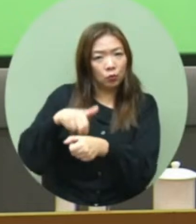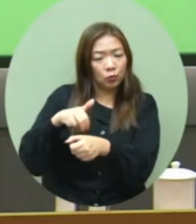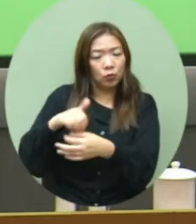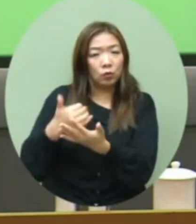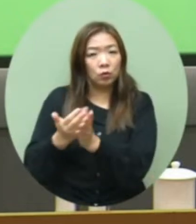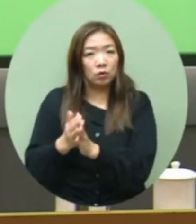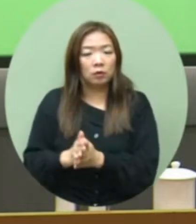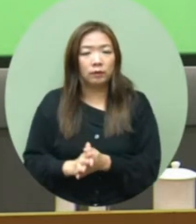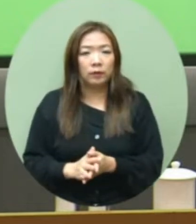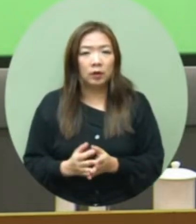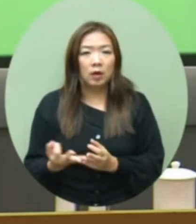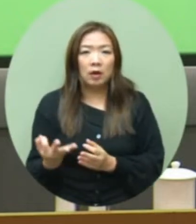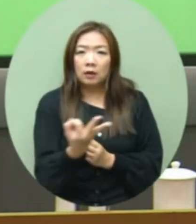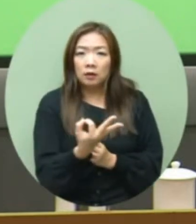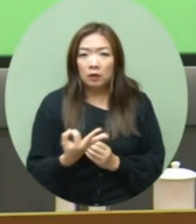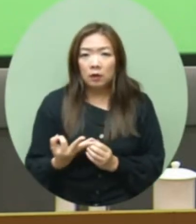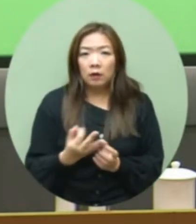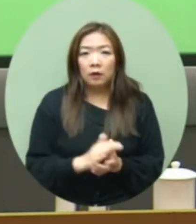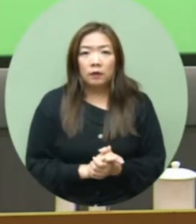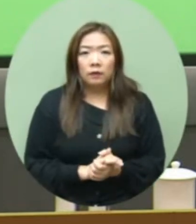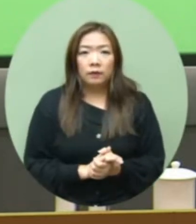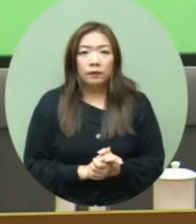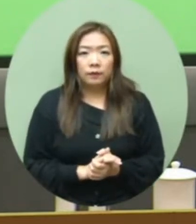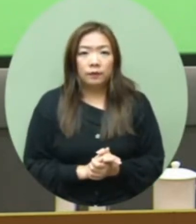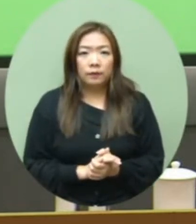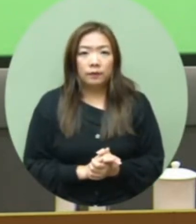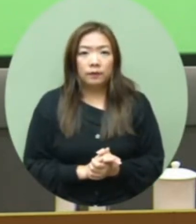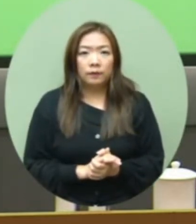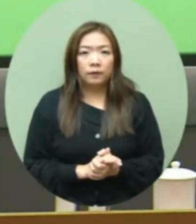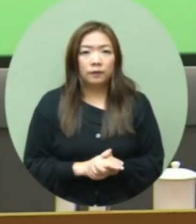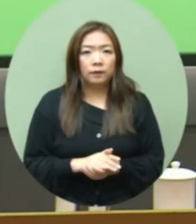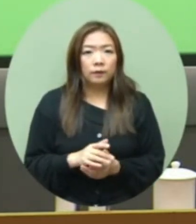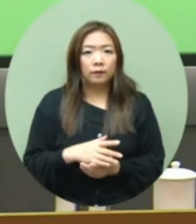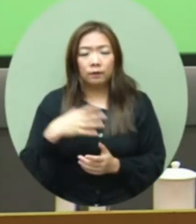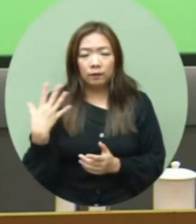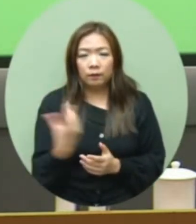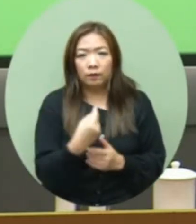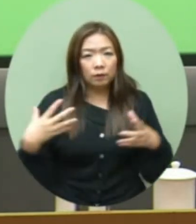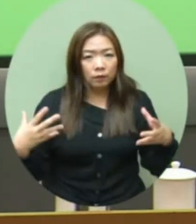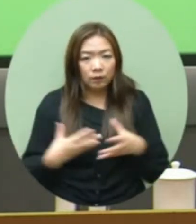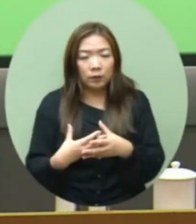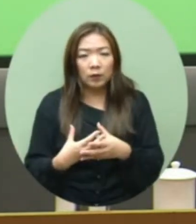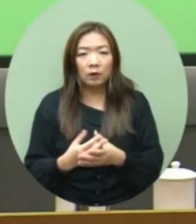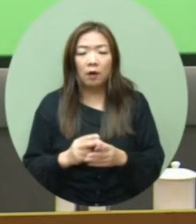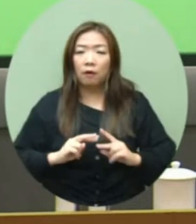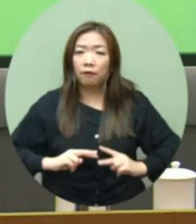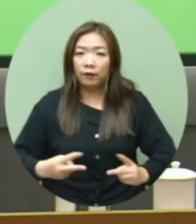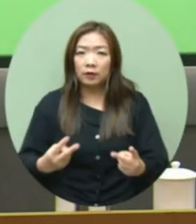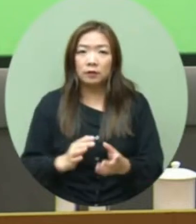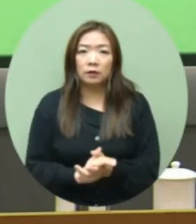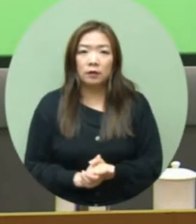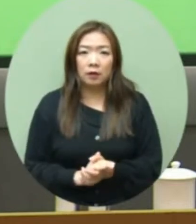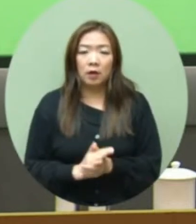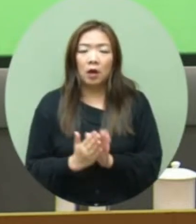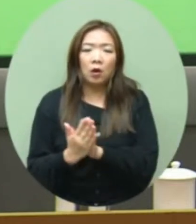that's how we can have technology and nurture talent. We want integrated